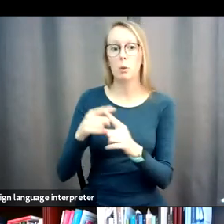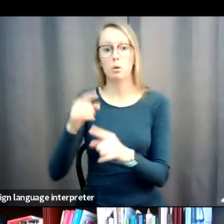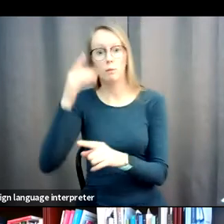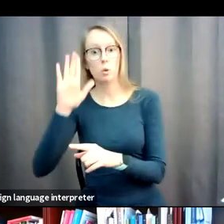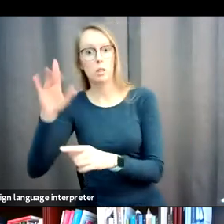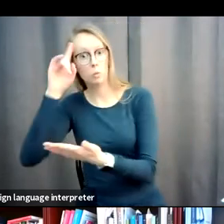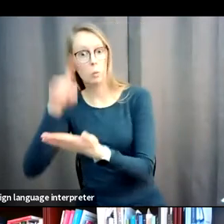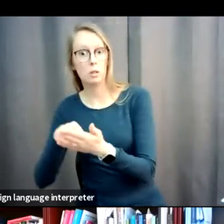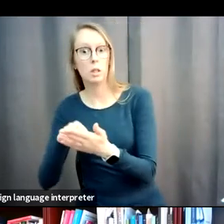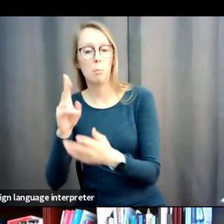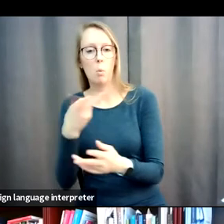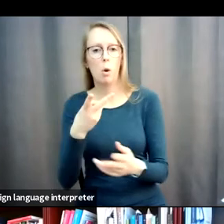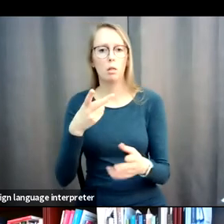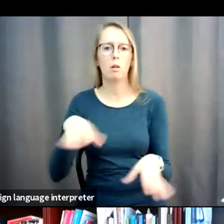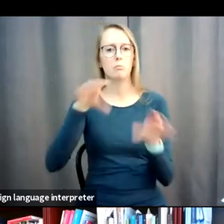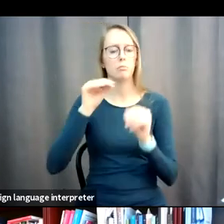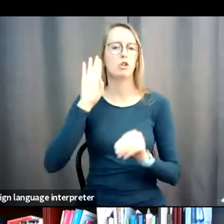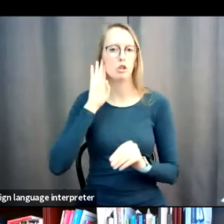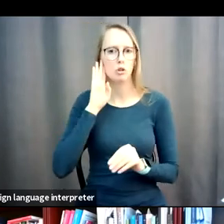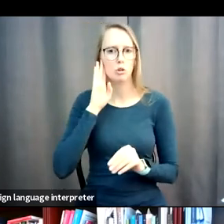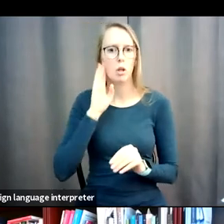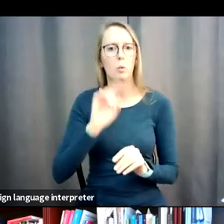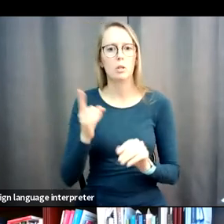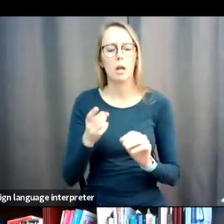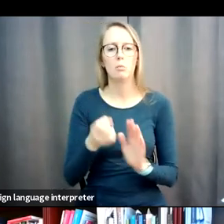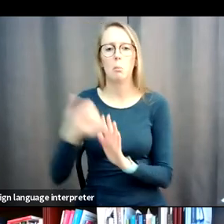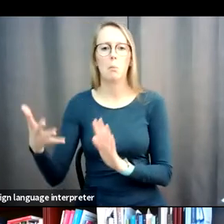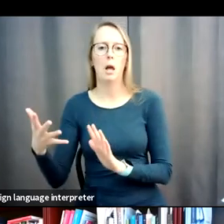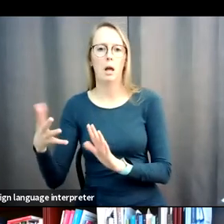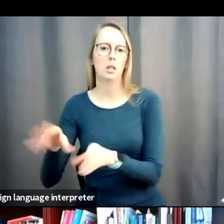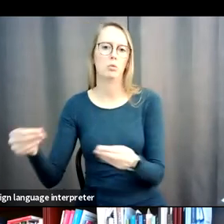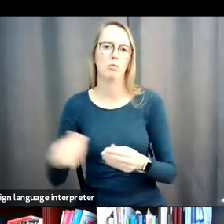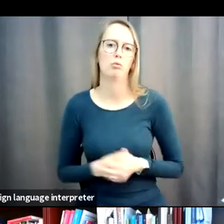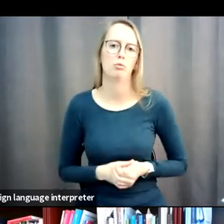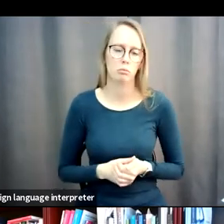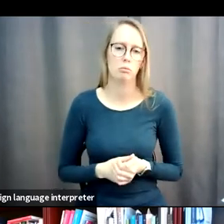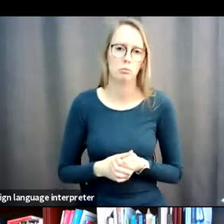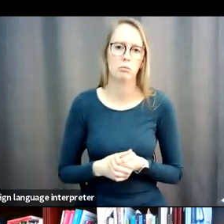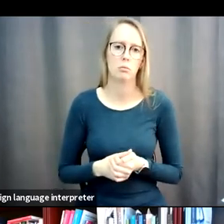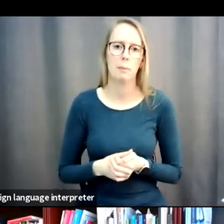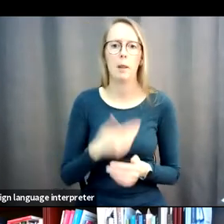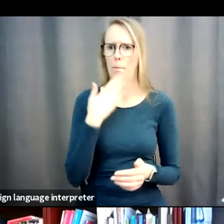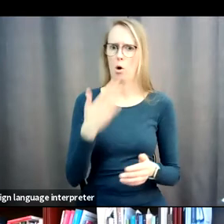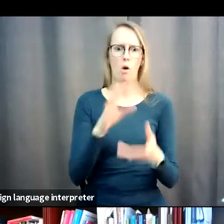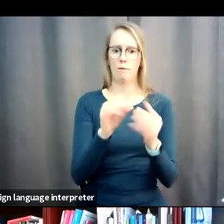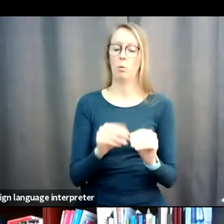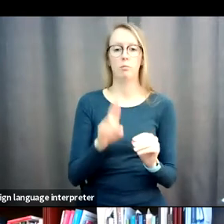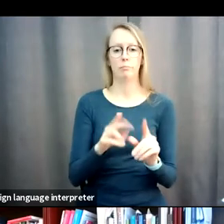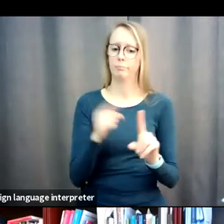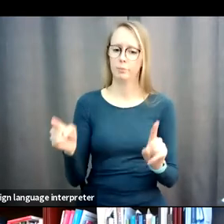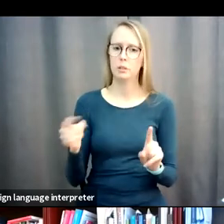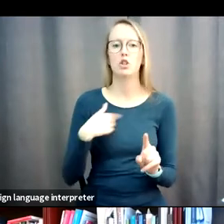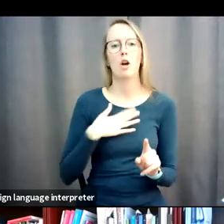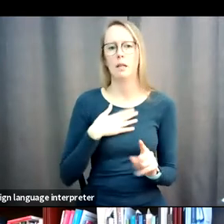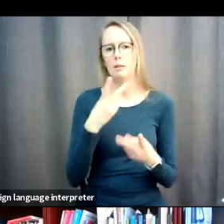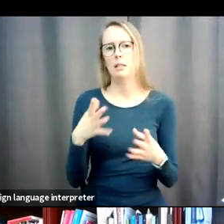into account and shape the outcome of such processes. I think that's so well formulated that I wanted to show you the